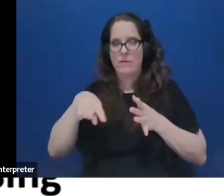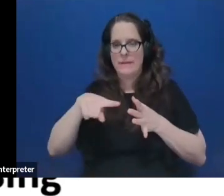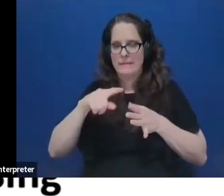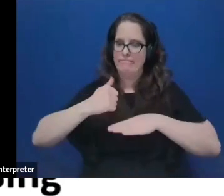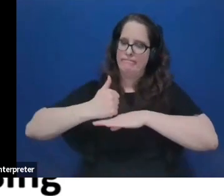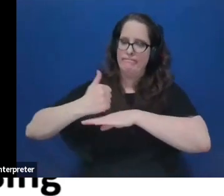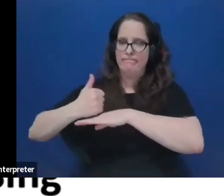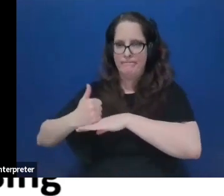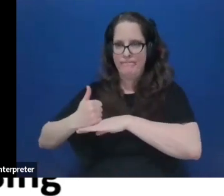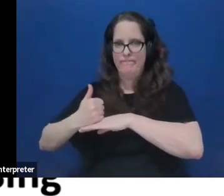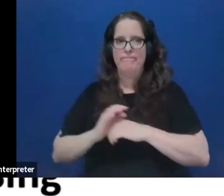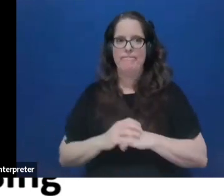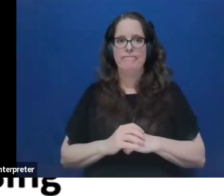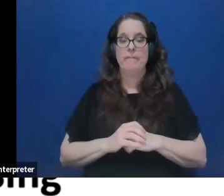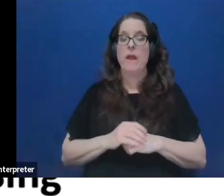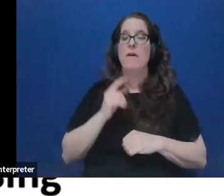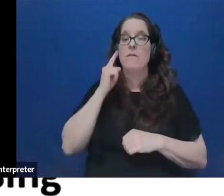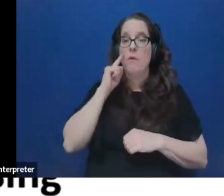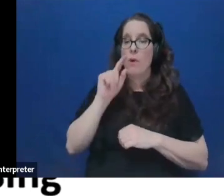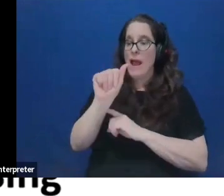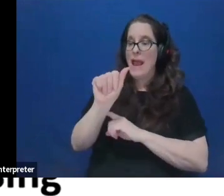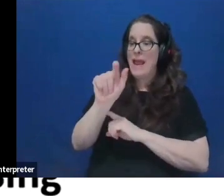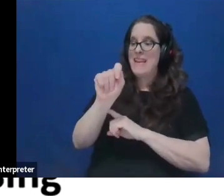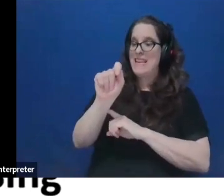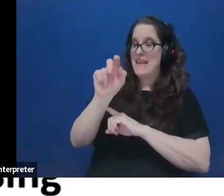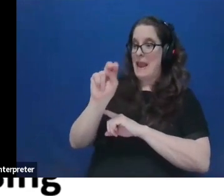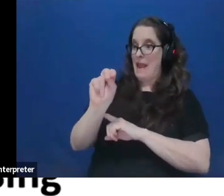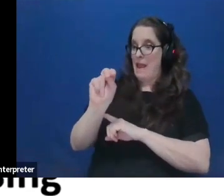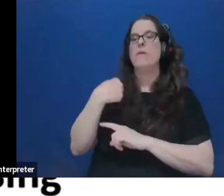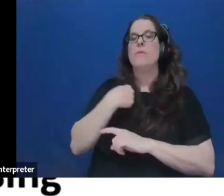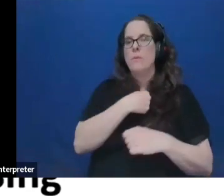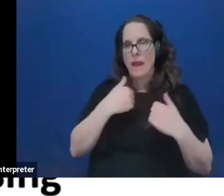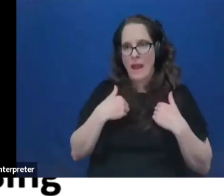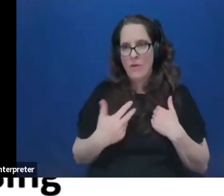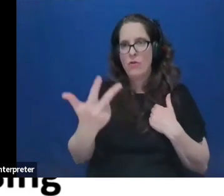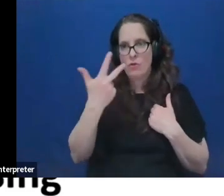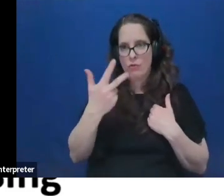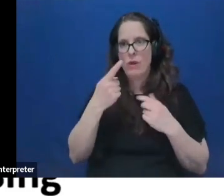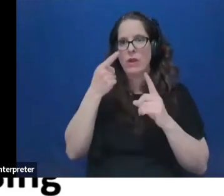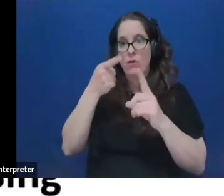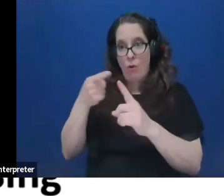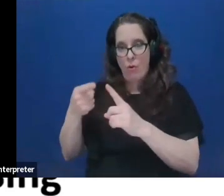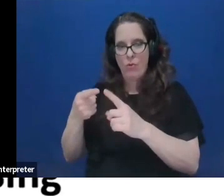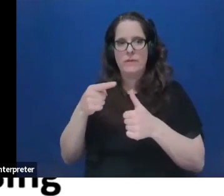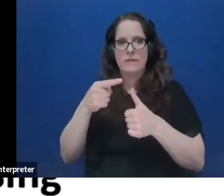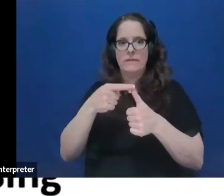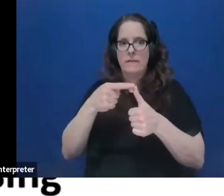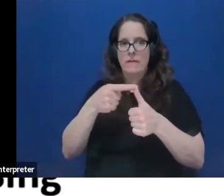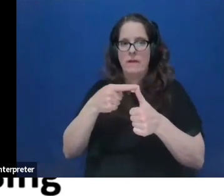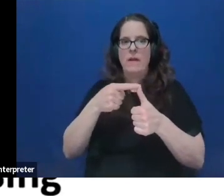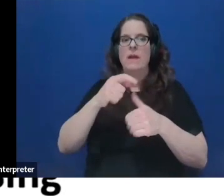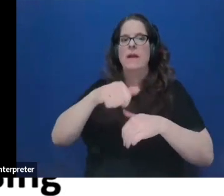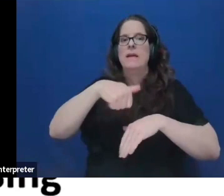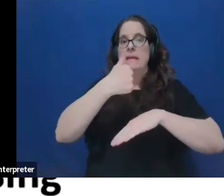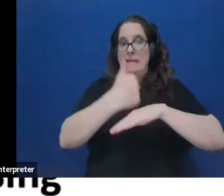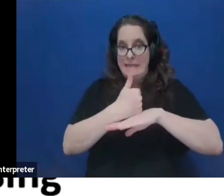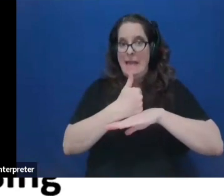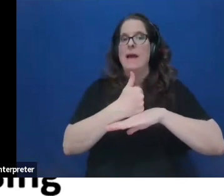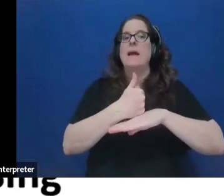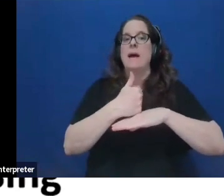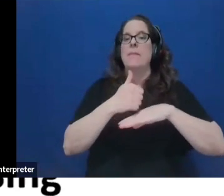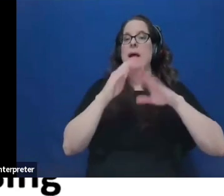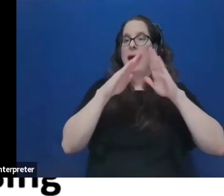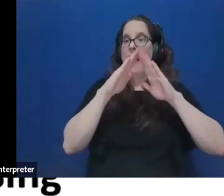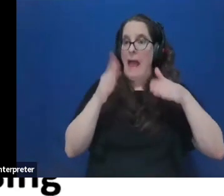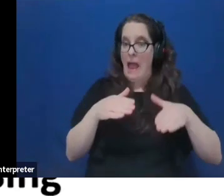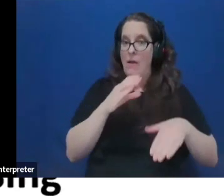goals, and I'll explain how AT Navigator fits into it. Facilitate creation of housing committees in regions or